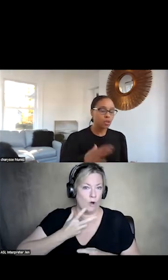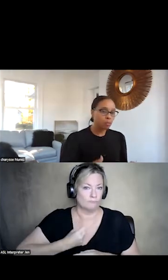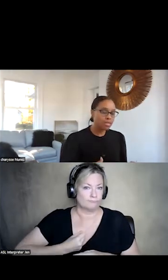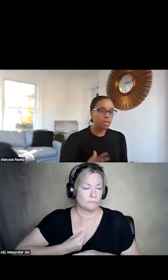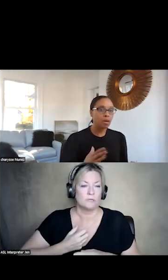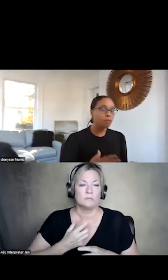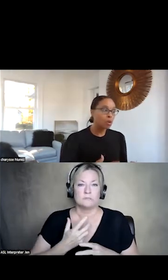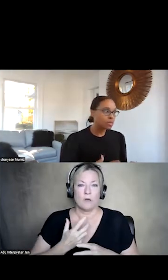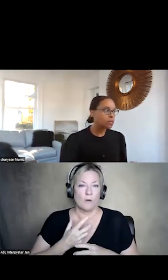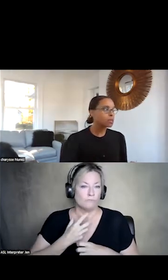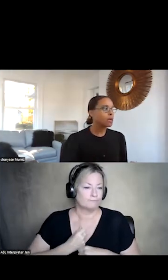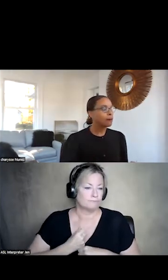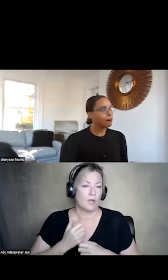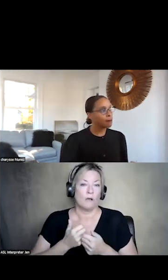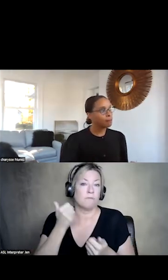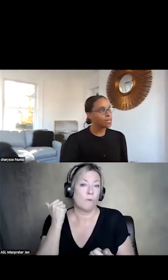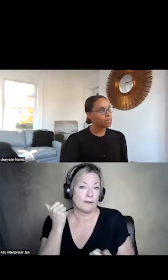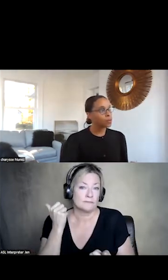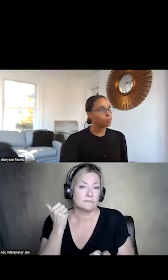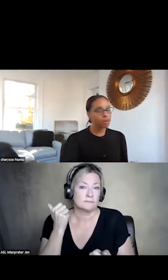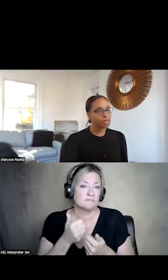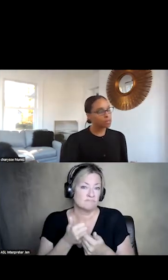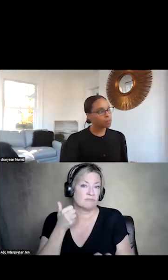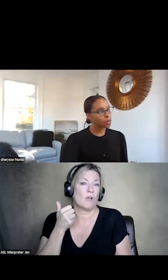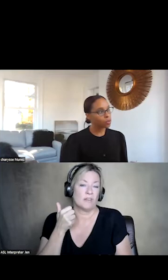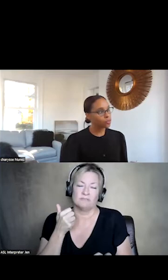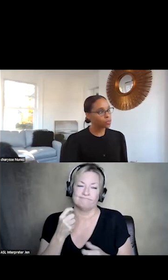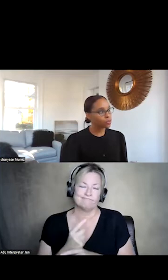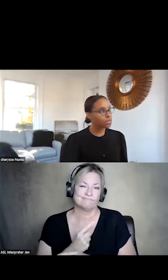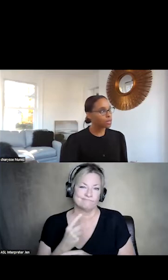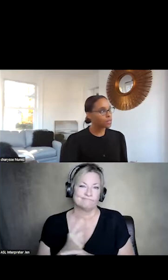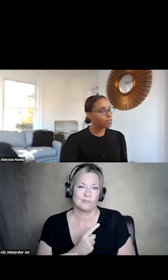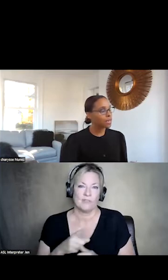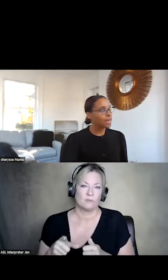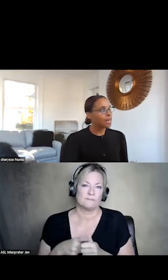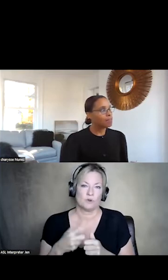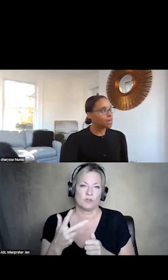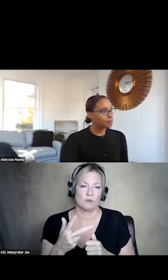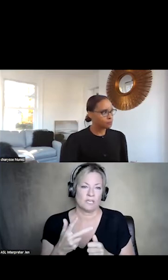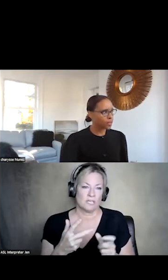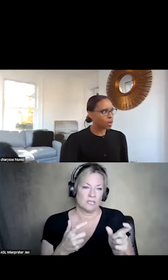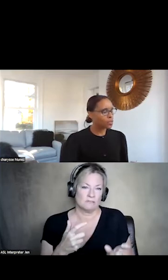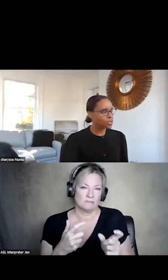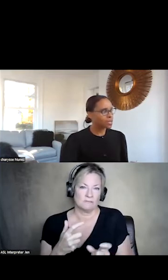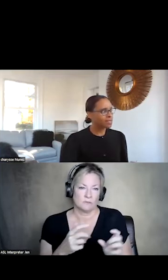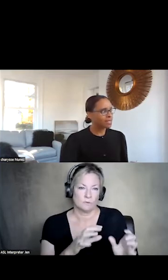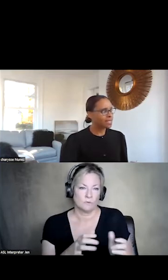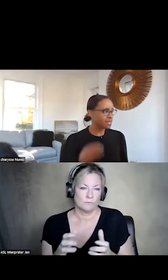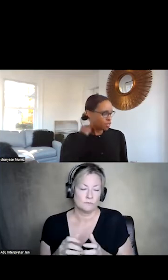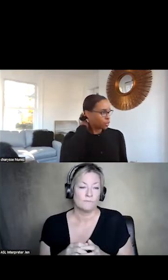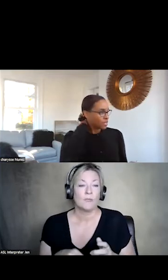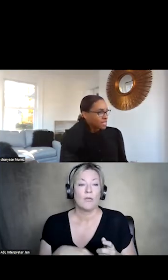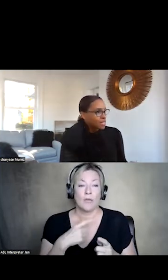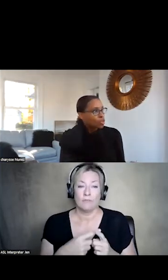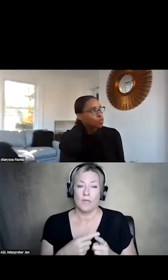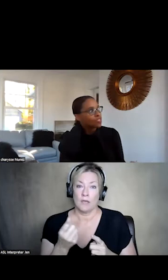concept of suppressing avoidance is very prevalent among those first three segments. And then understanding is,